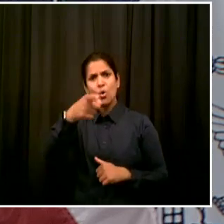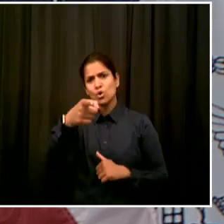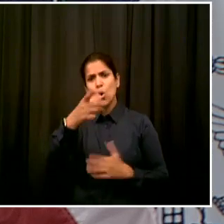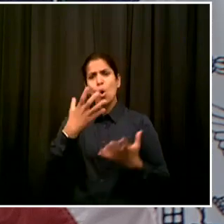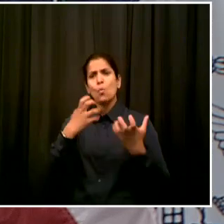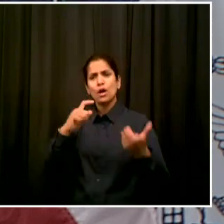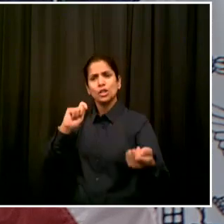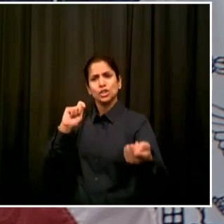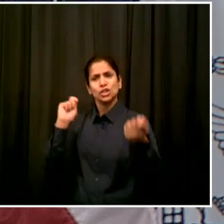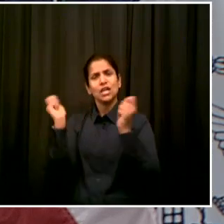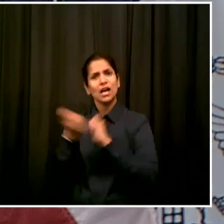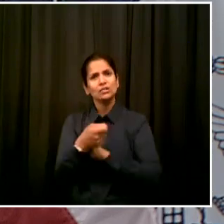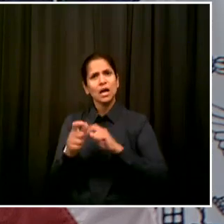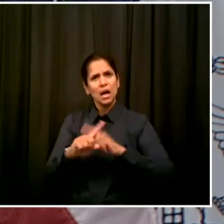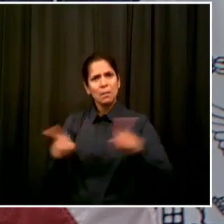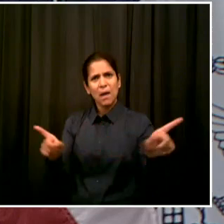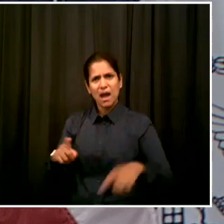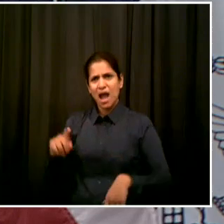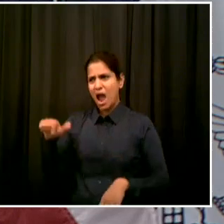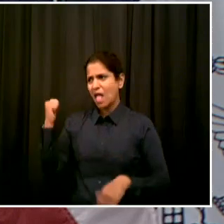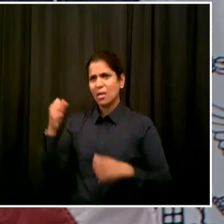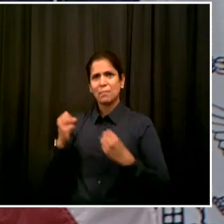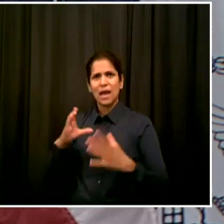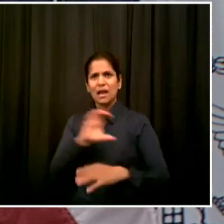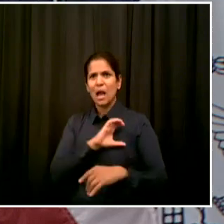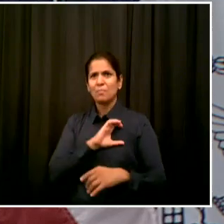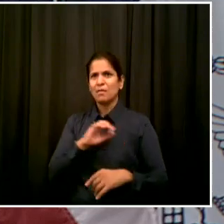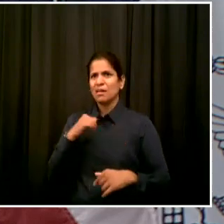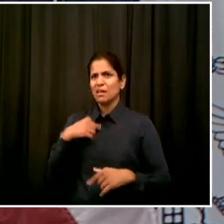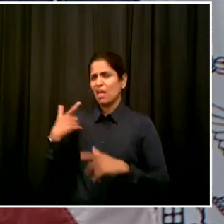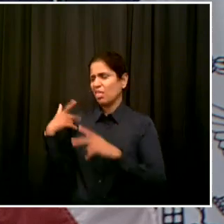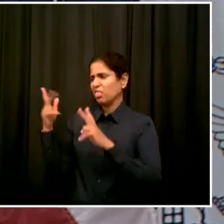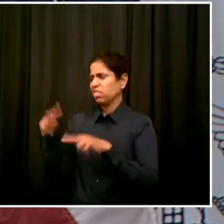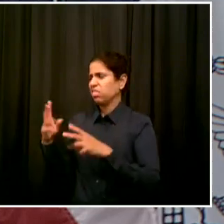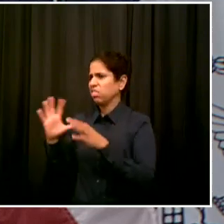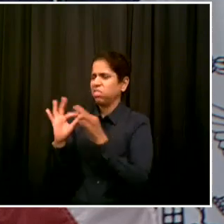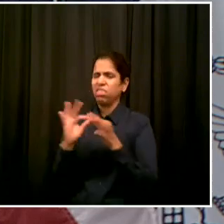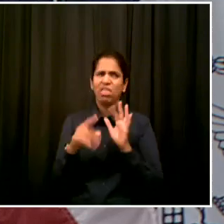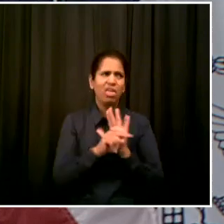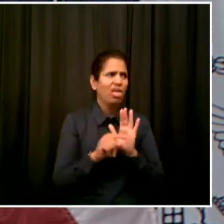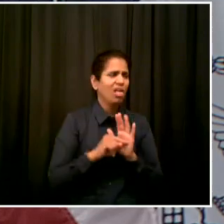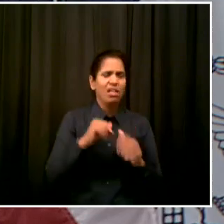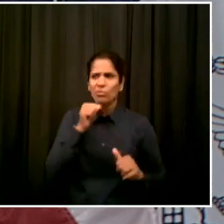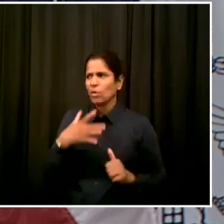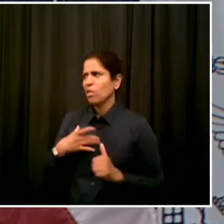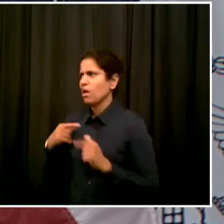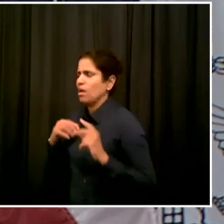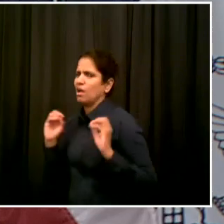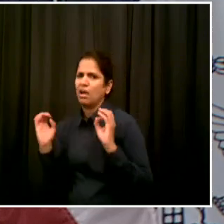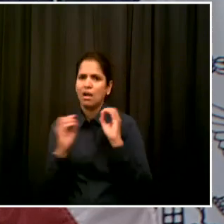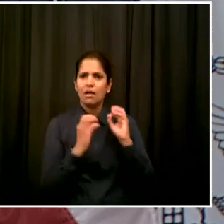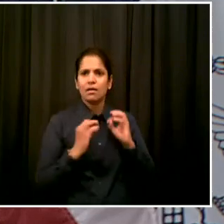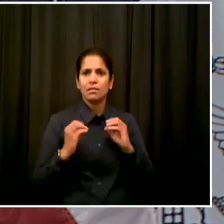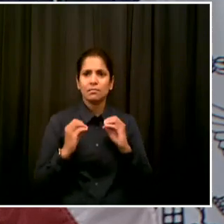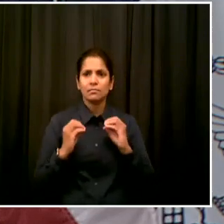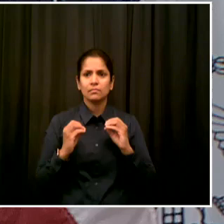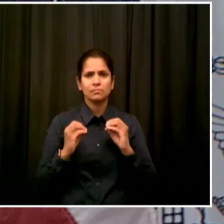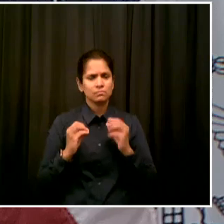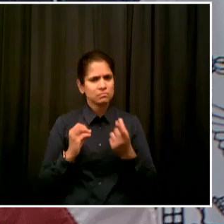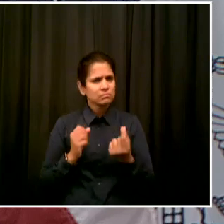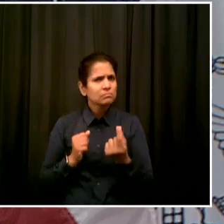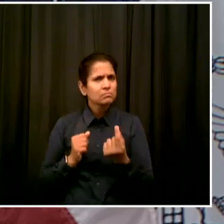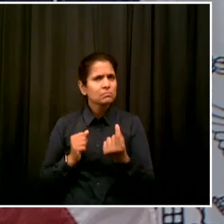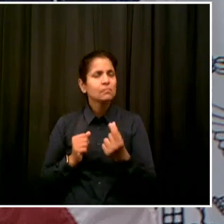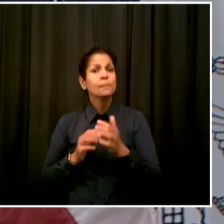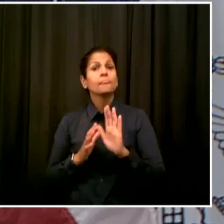the reforms? Yeah, Sean, first of all, I appreciate you asking the question. I'm just going to remind you, when I tell you something doesn't exist,